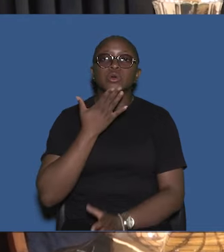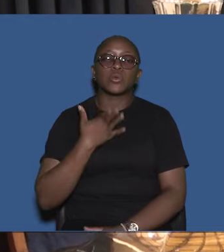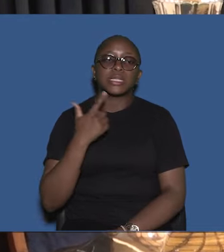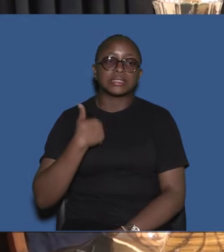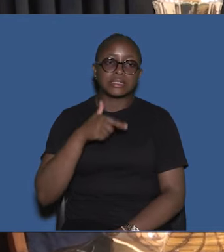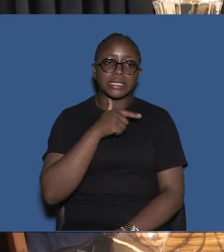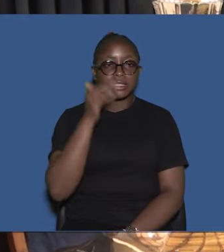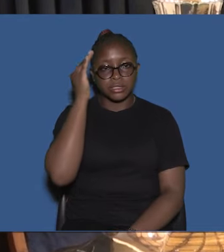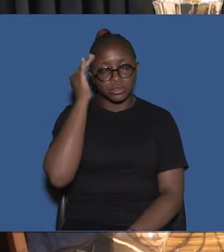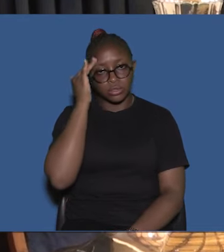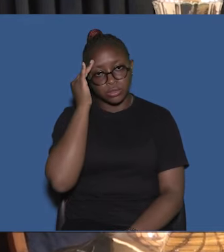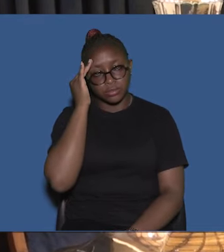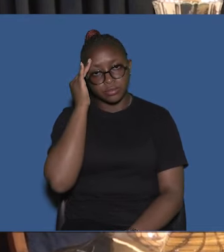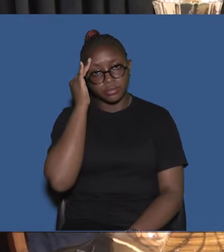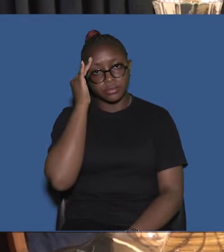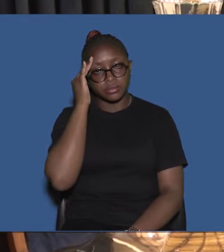all,